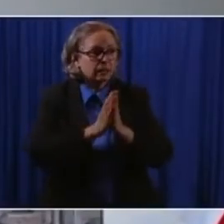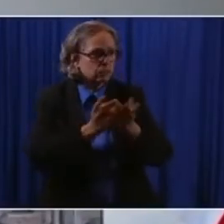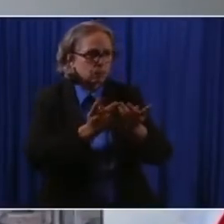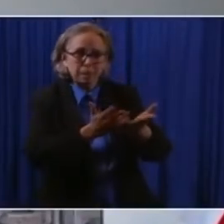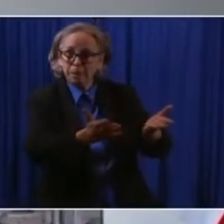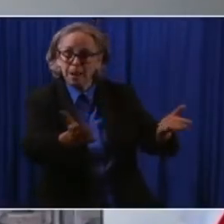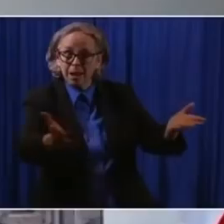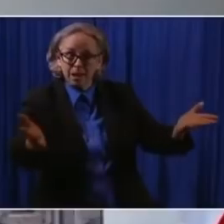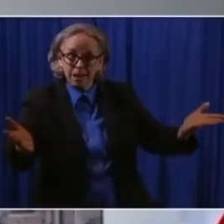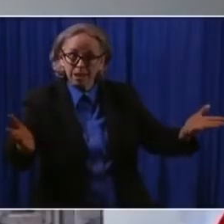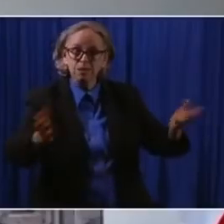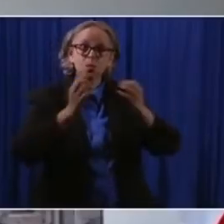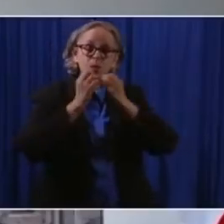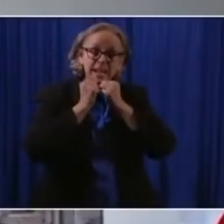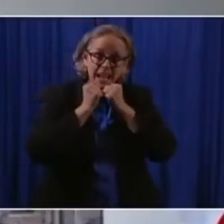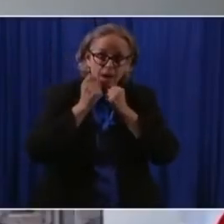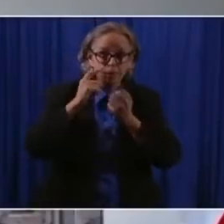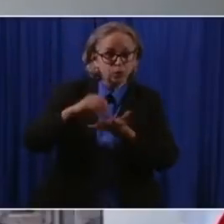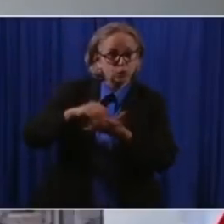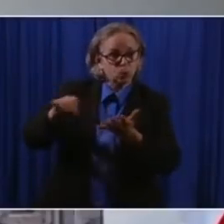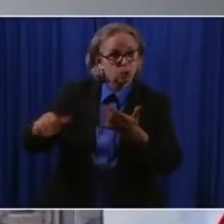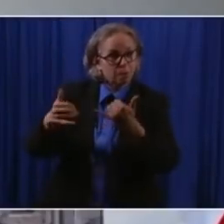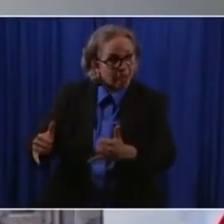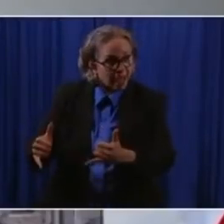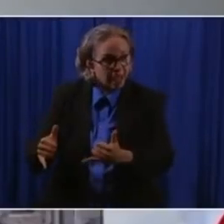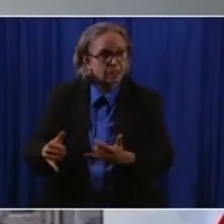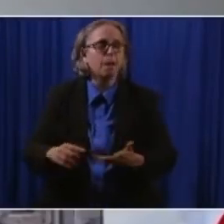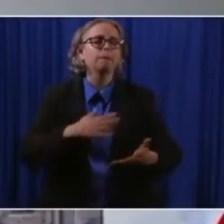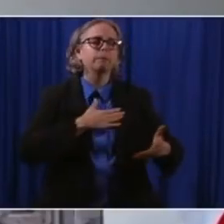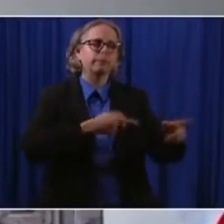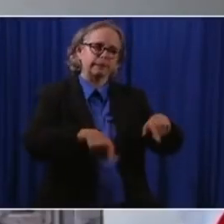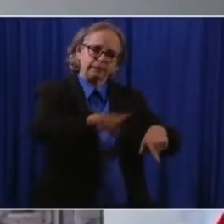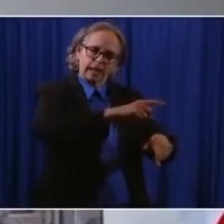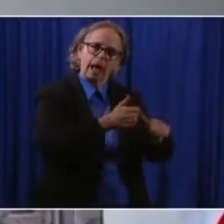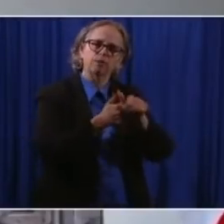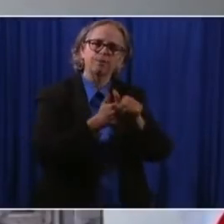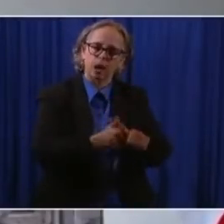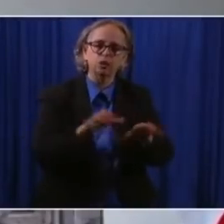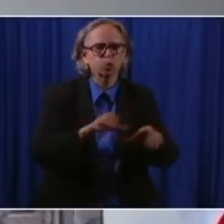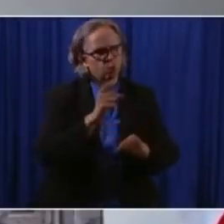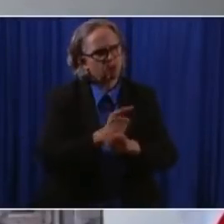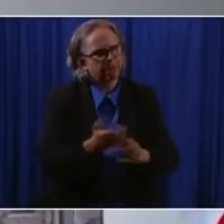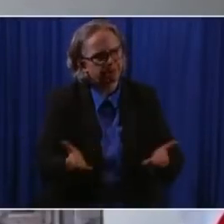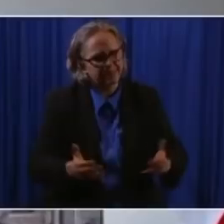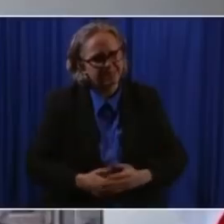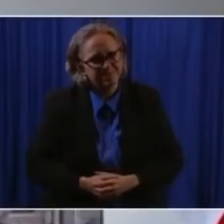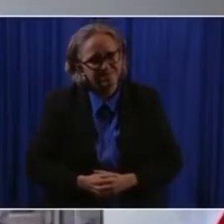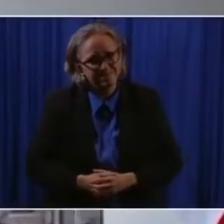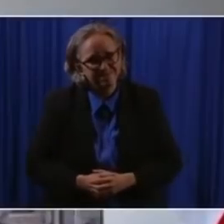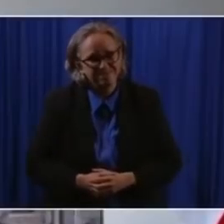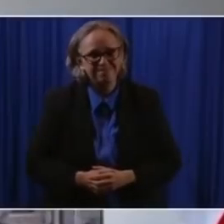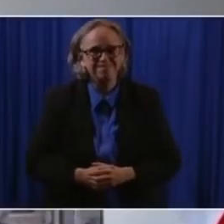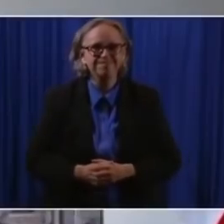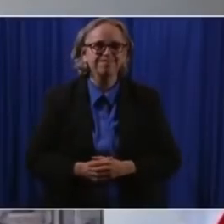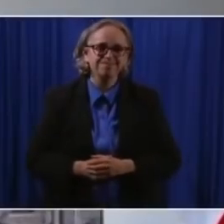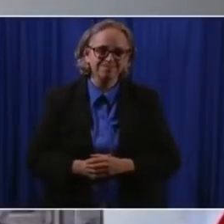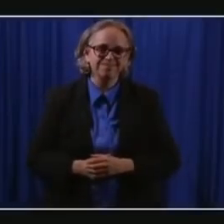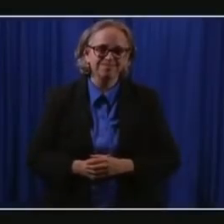care about to do this right, so that they can continue to play through the season uninterrupted. Thanks, Lieutenant